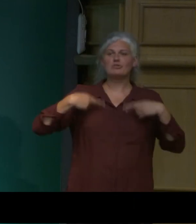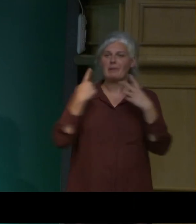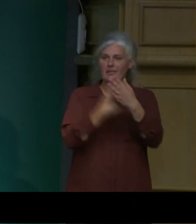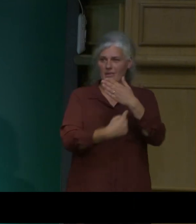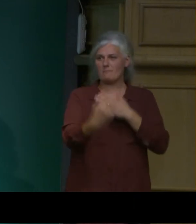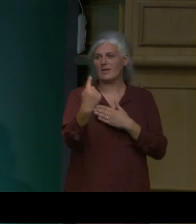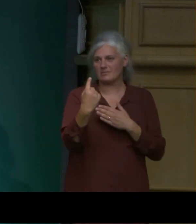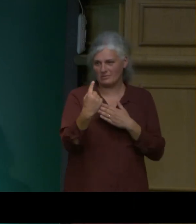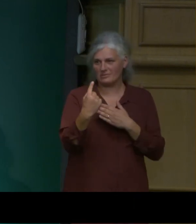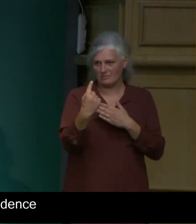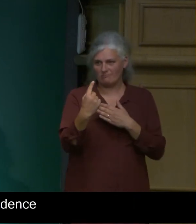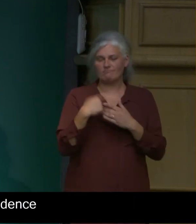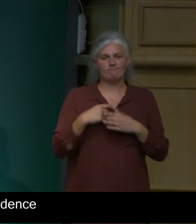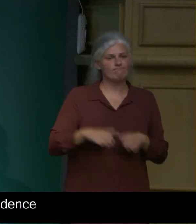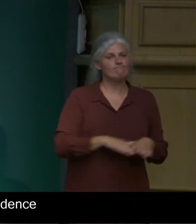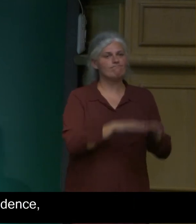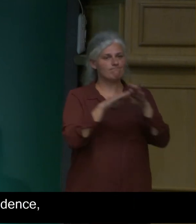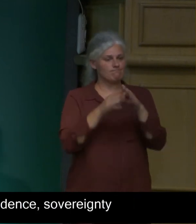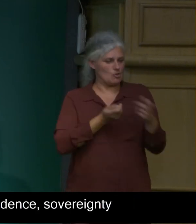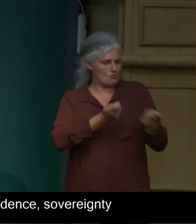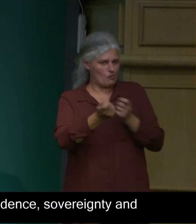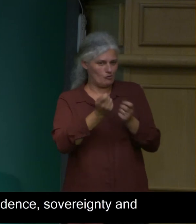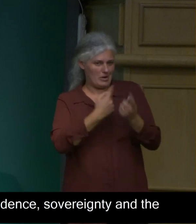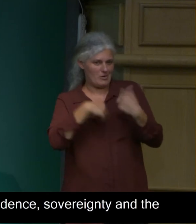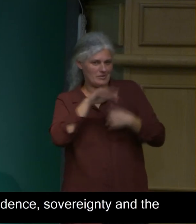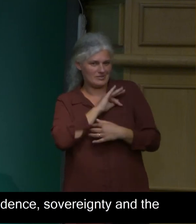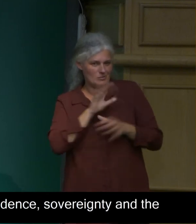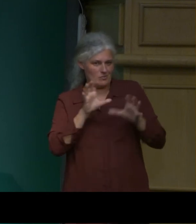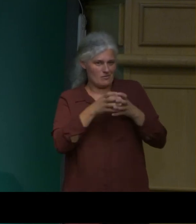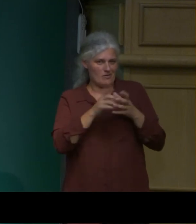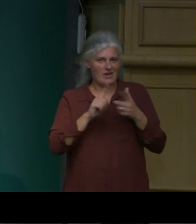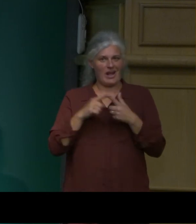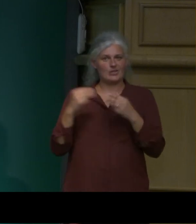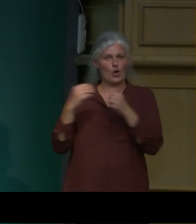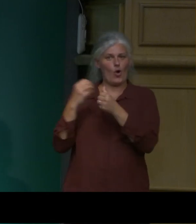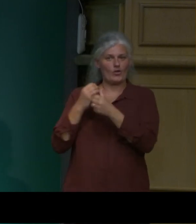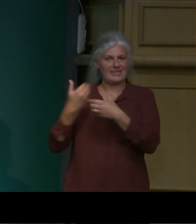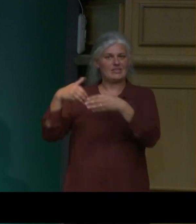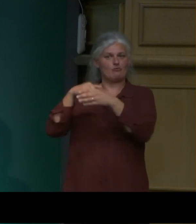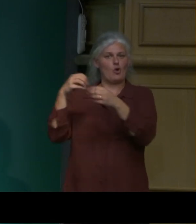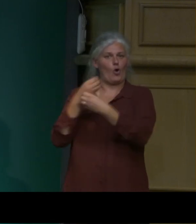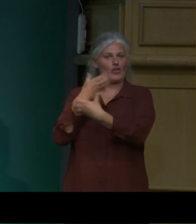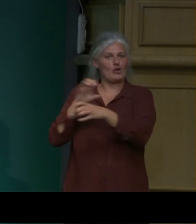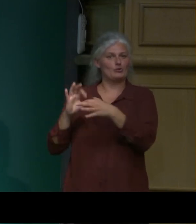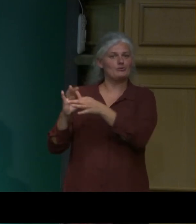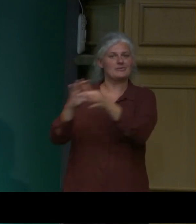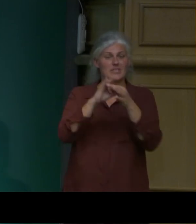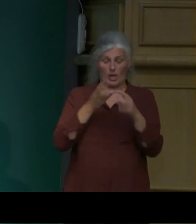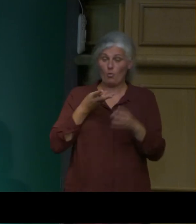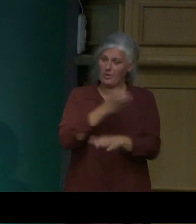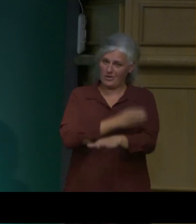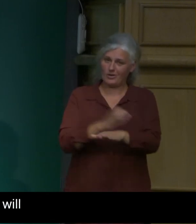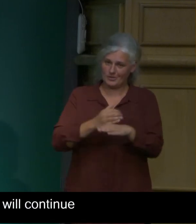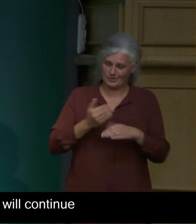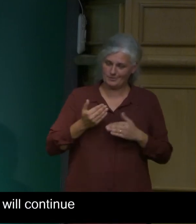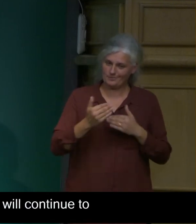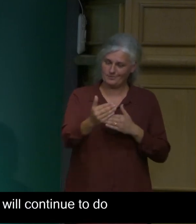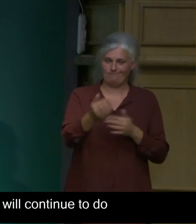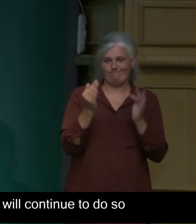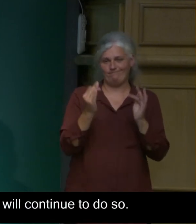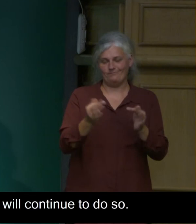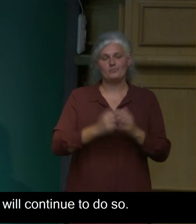Independence sovereignty and the territorial Integrity of other states and will continue to do so